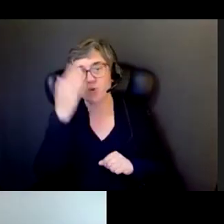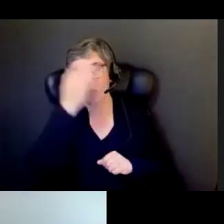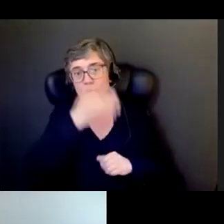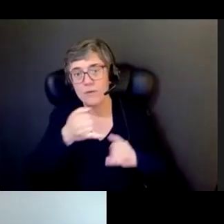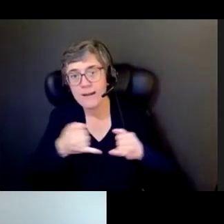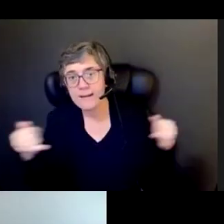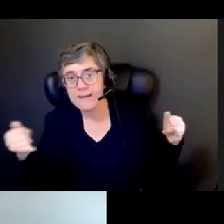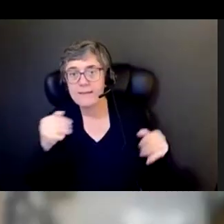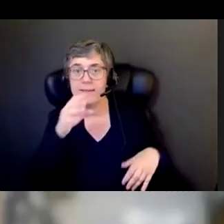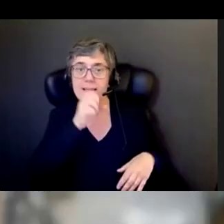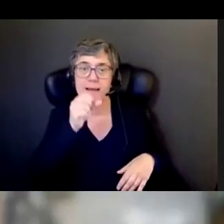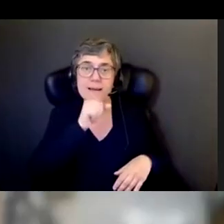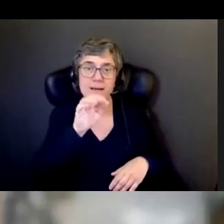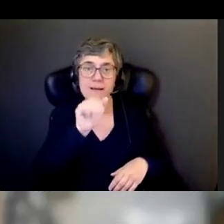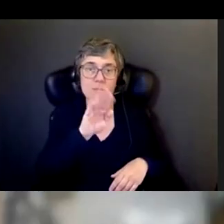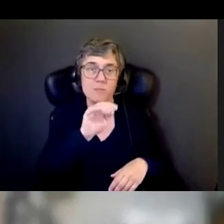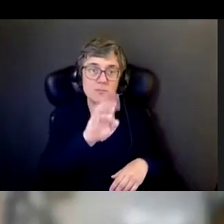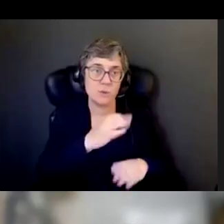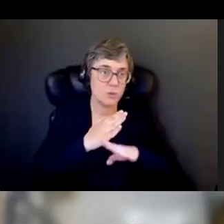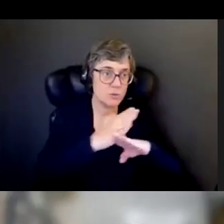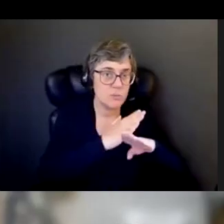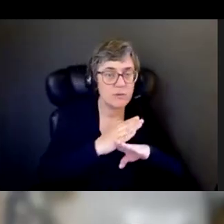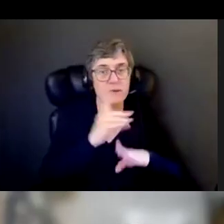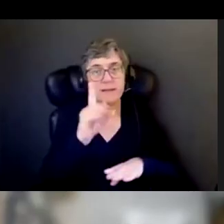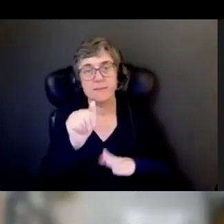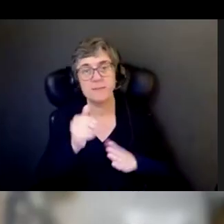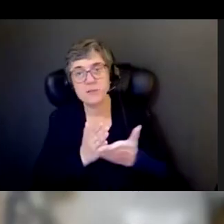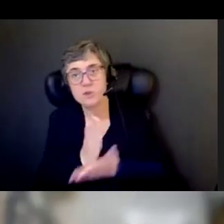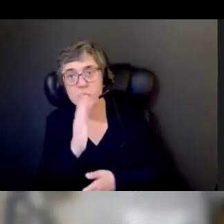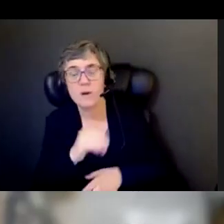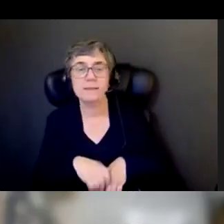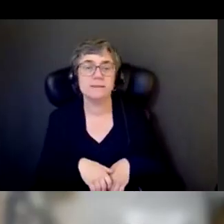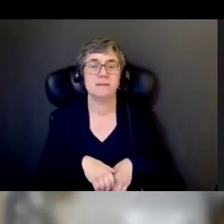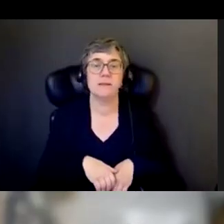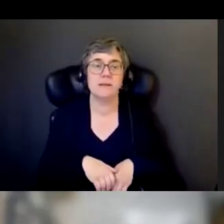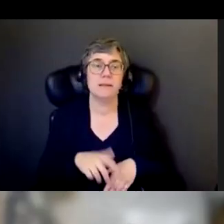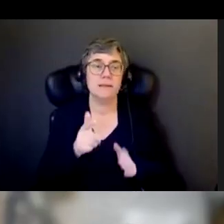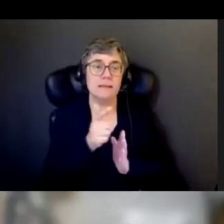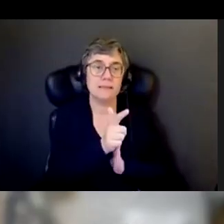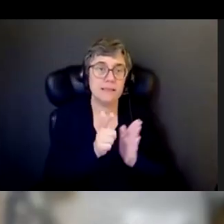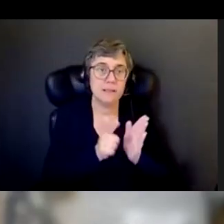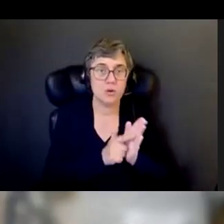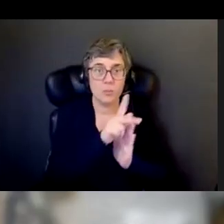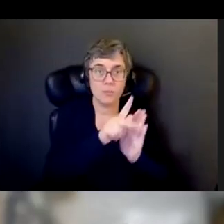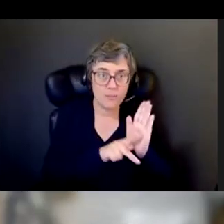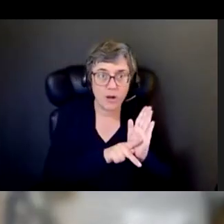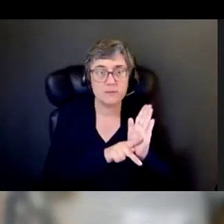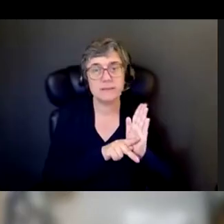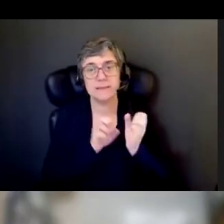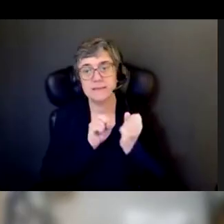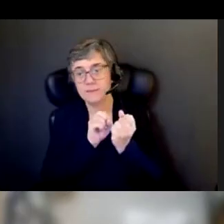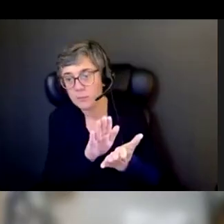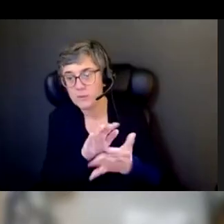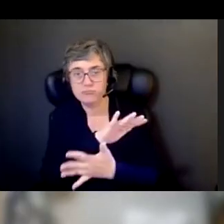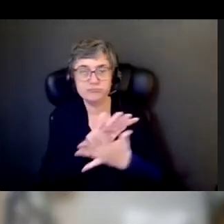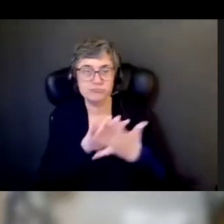prevention, caregiving, disability rights, legal policy frameworks. And, each of these